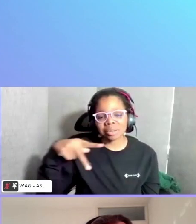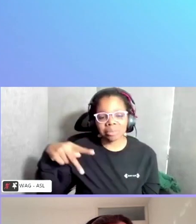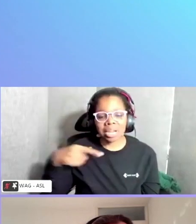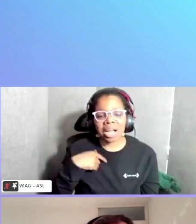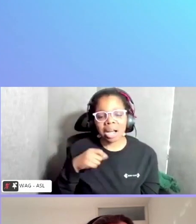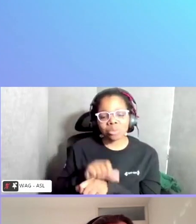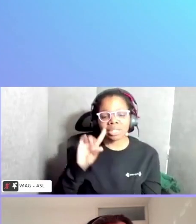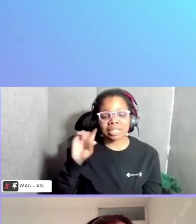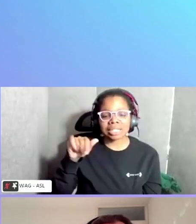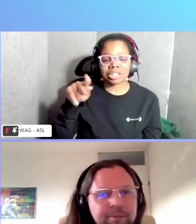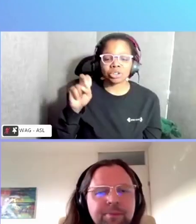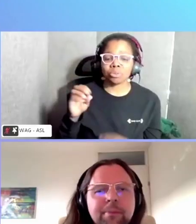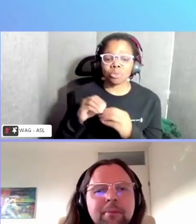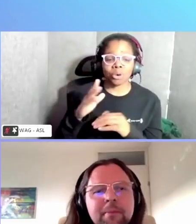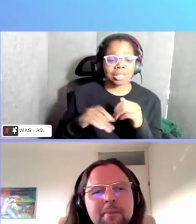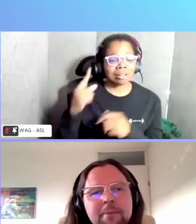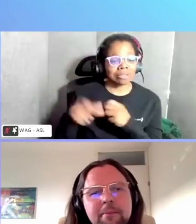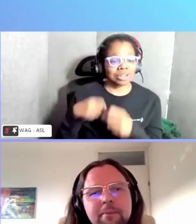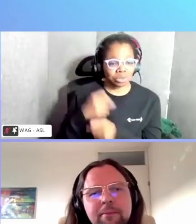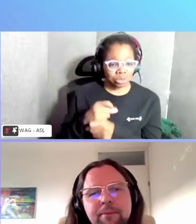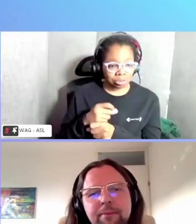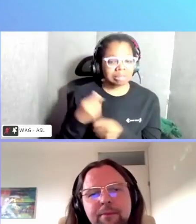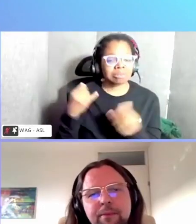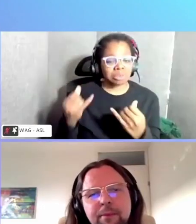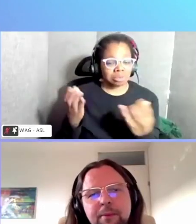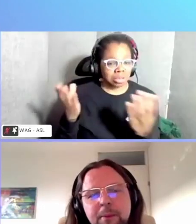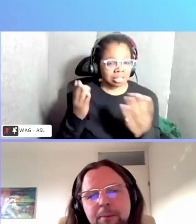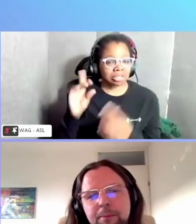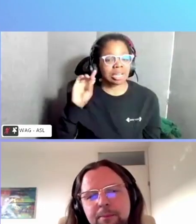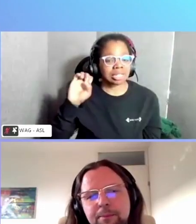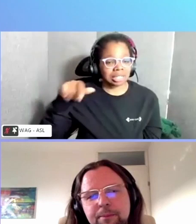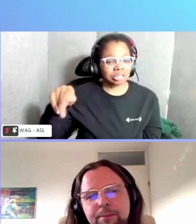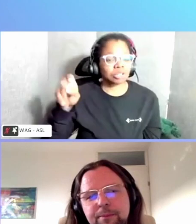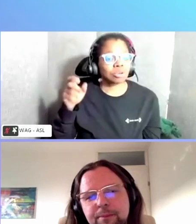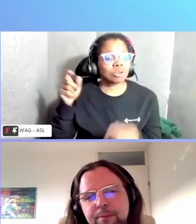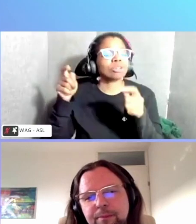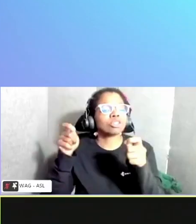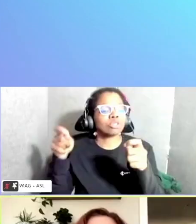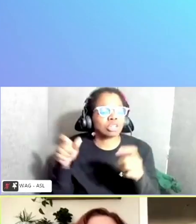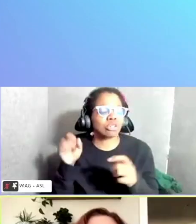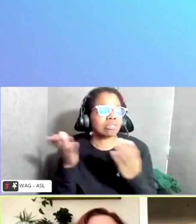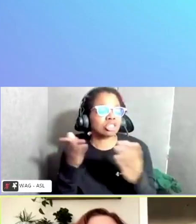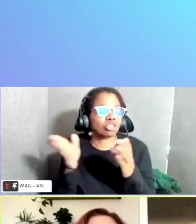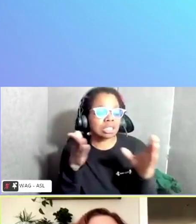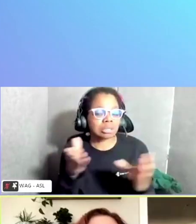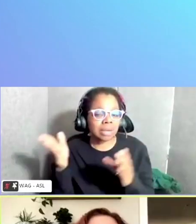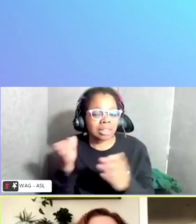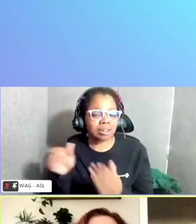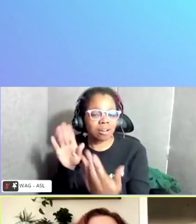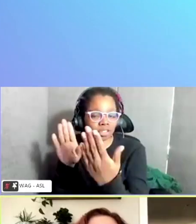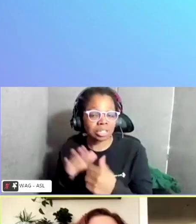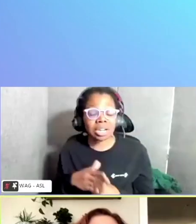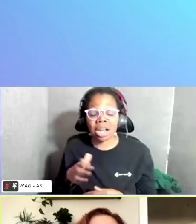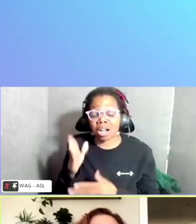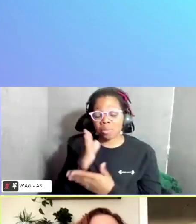more than 11 years now, and I currently serve as Deque's Director of Services Methodology. And part of my work in that